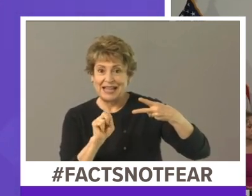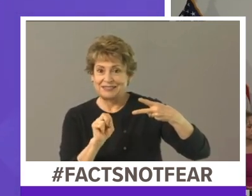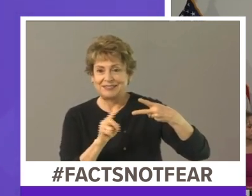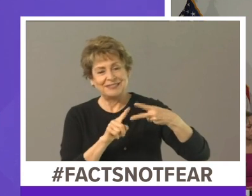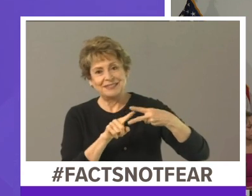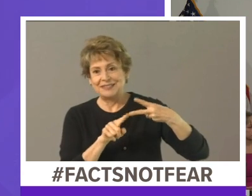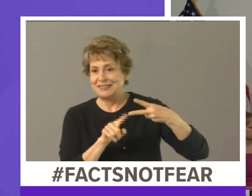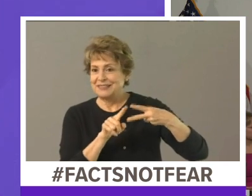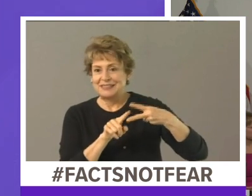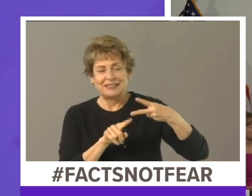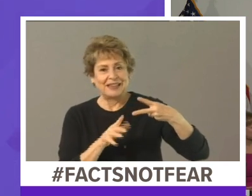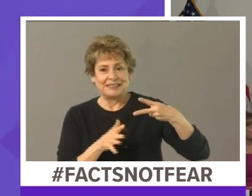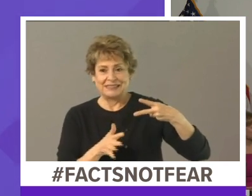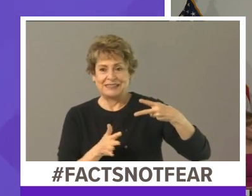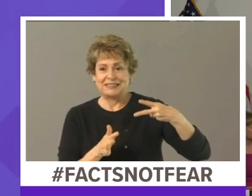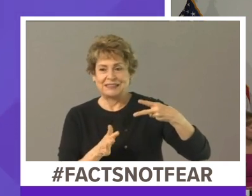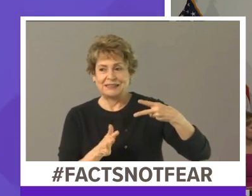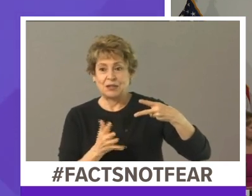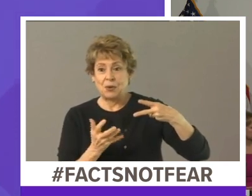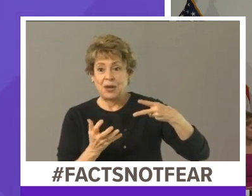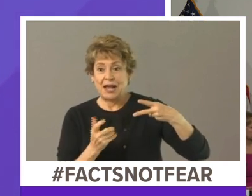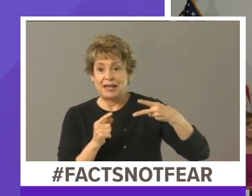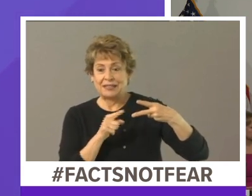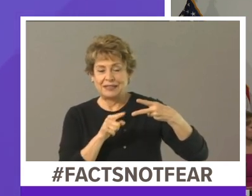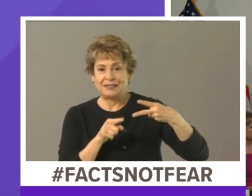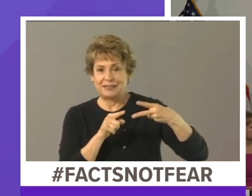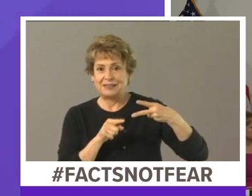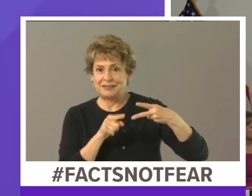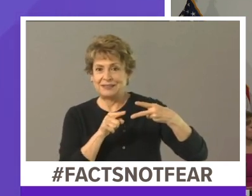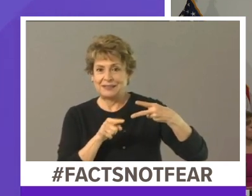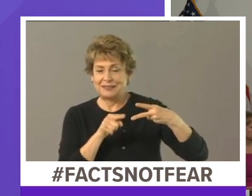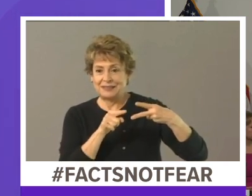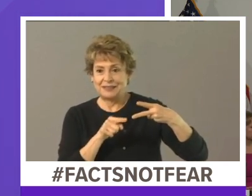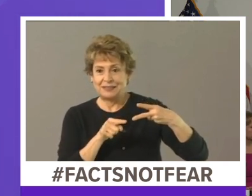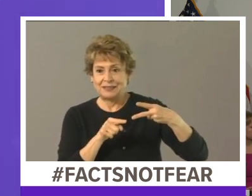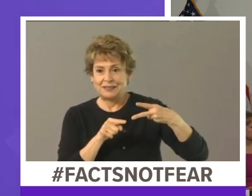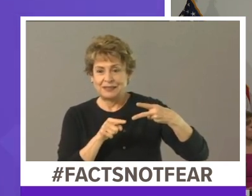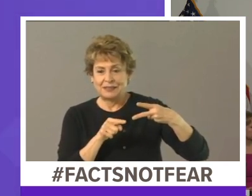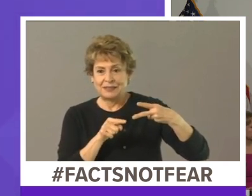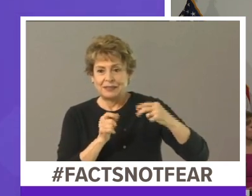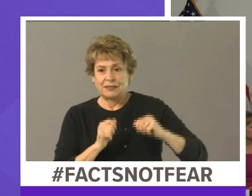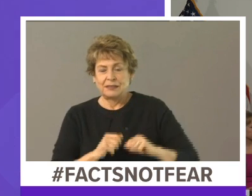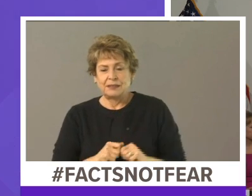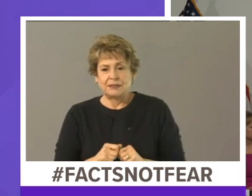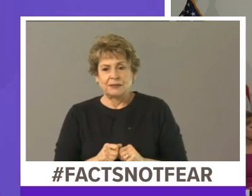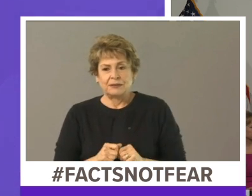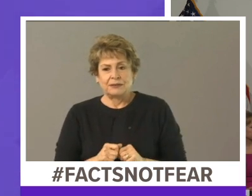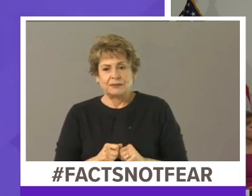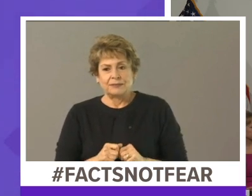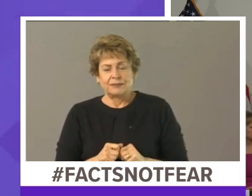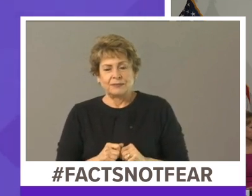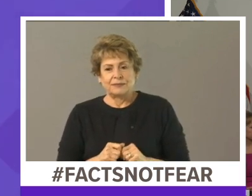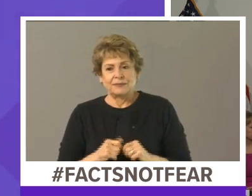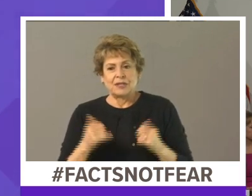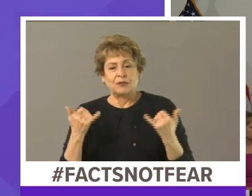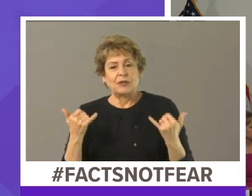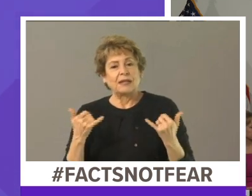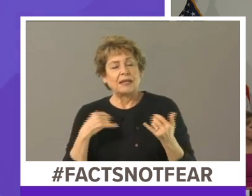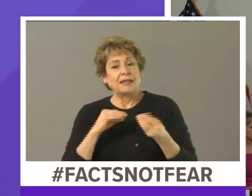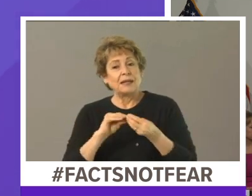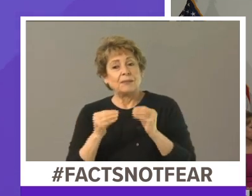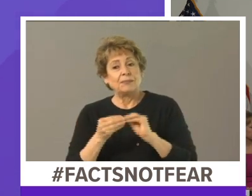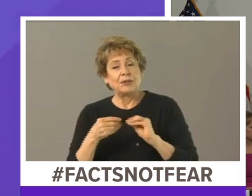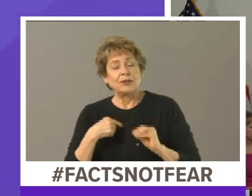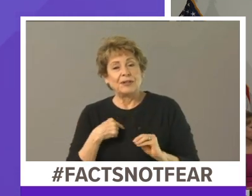should view these metrics and the results we have with caution, but like I said, we have made some